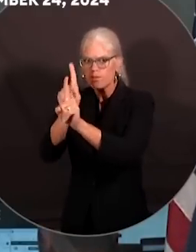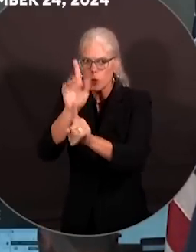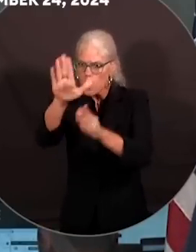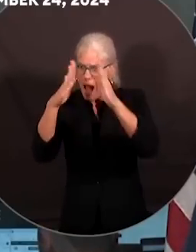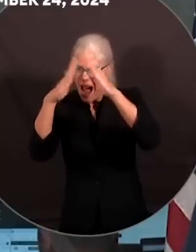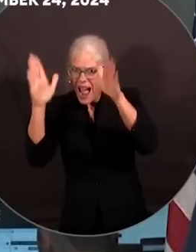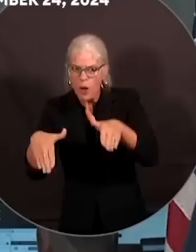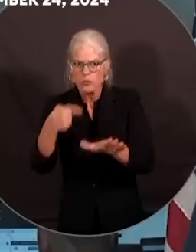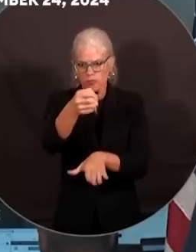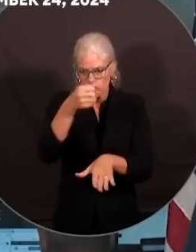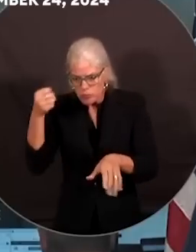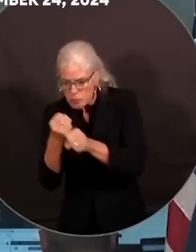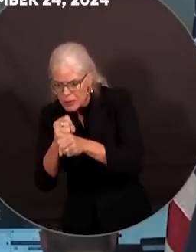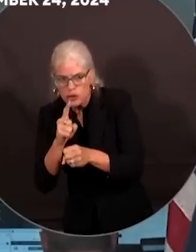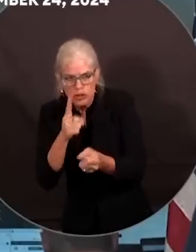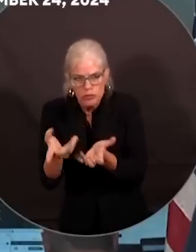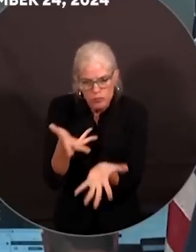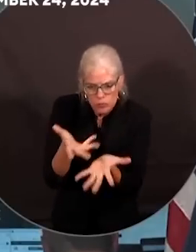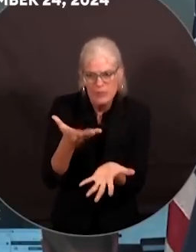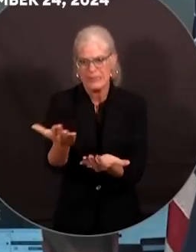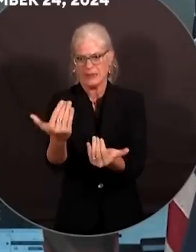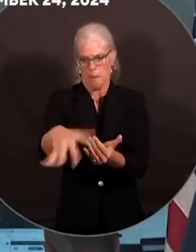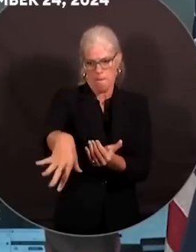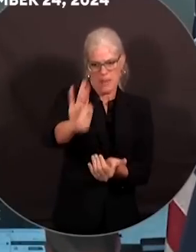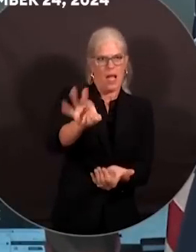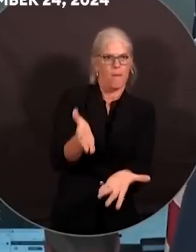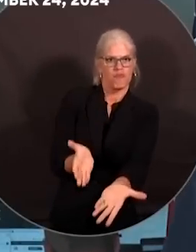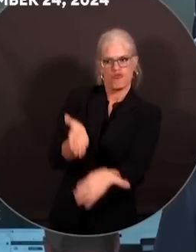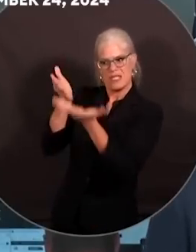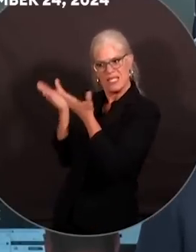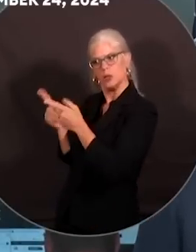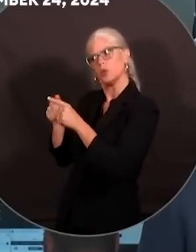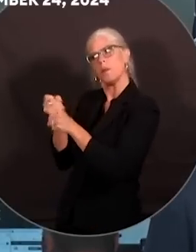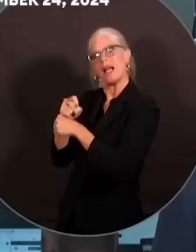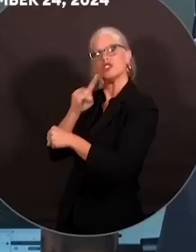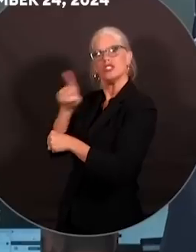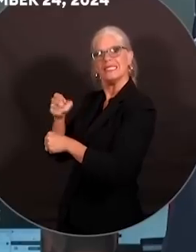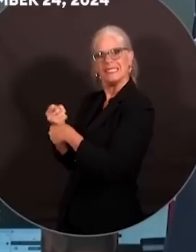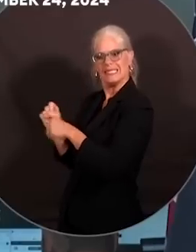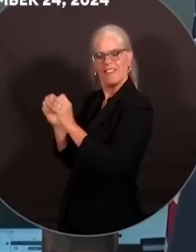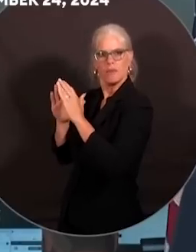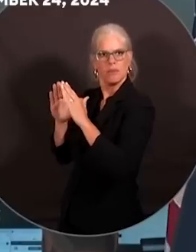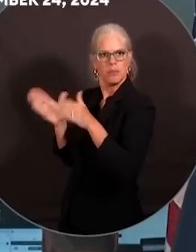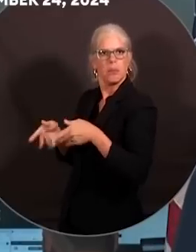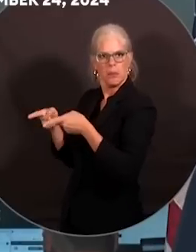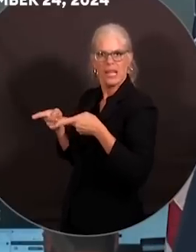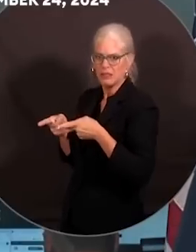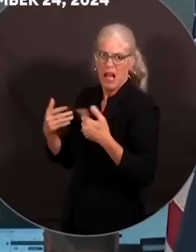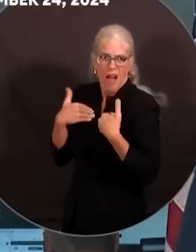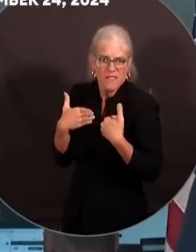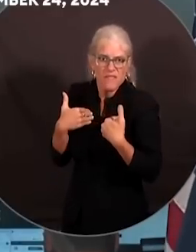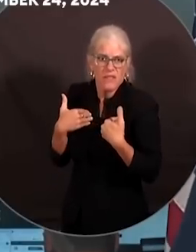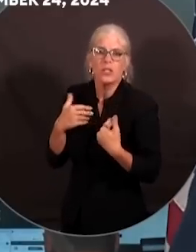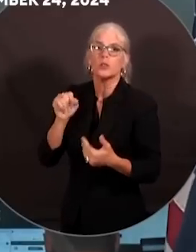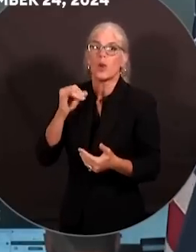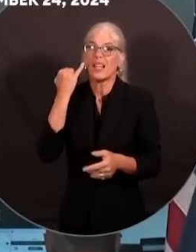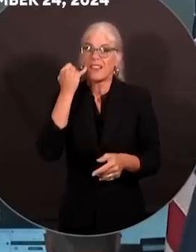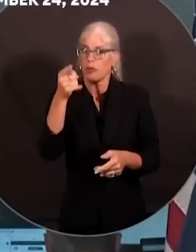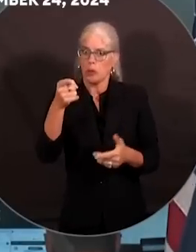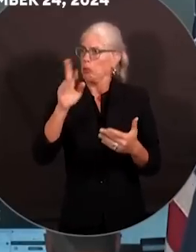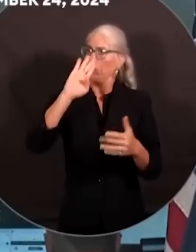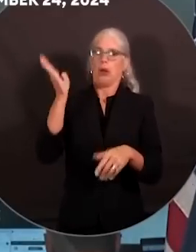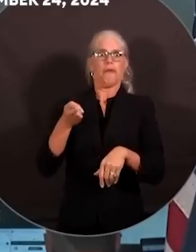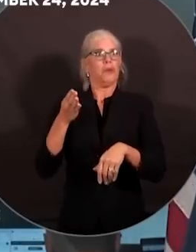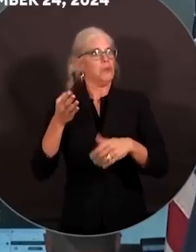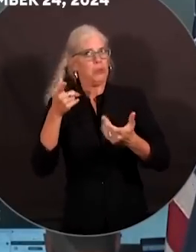pick you up, they will get you to a special needs shelter or a functional needs shelter and help you. So if you're new to Florida or you do not